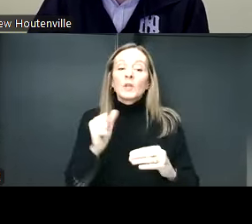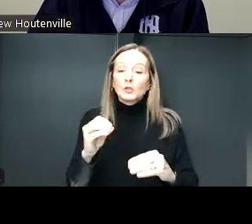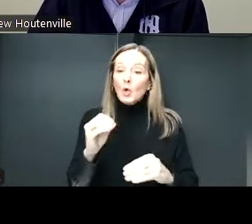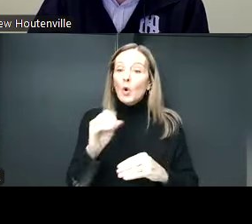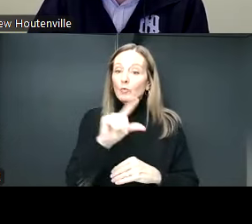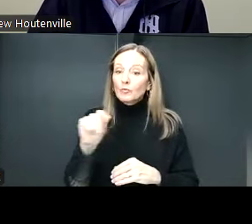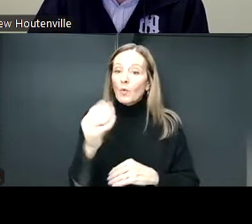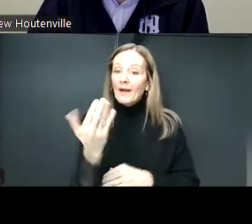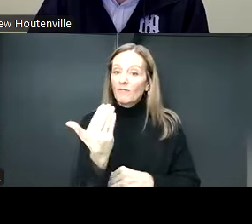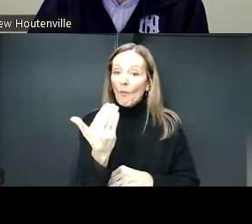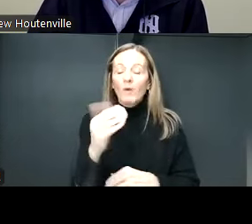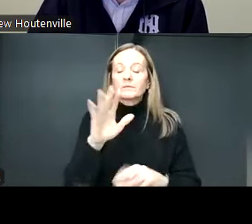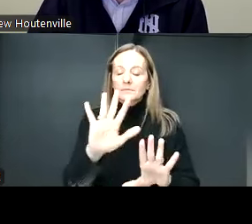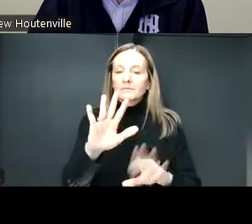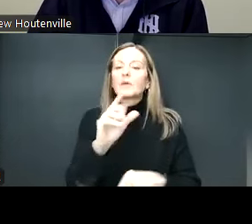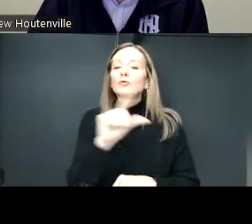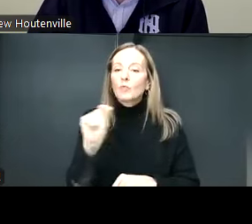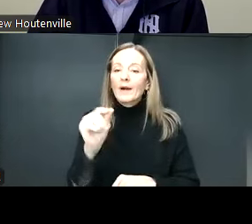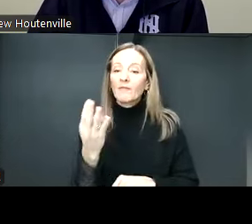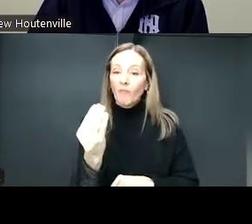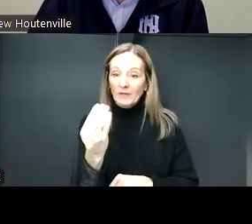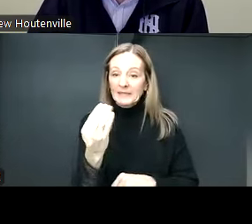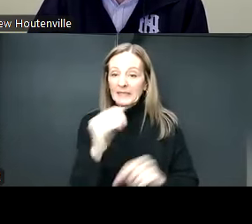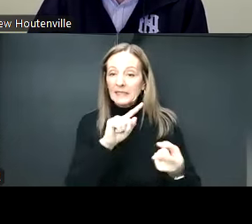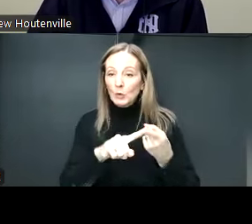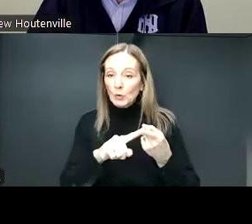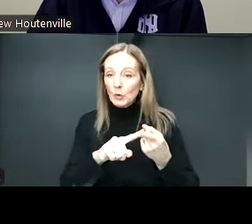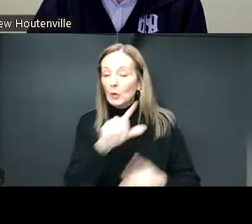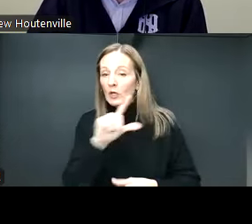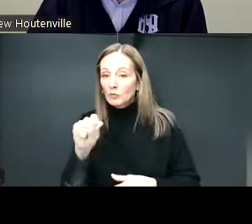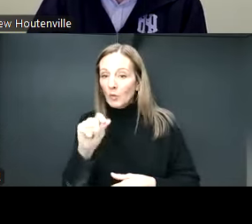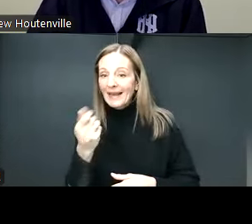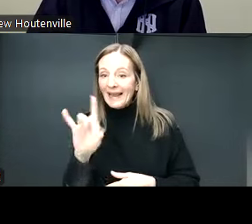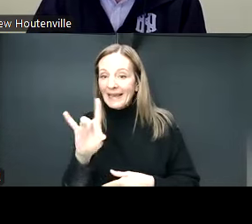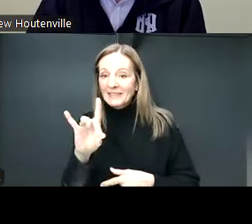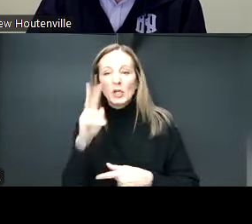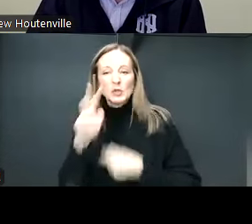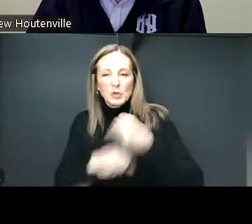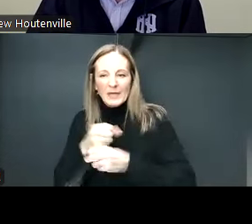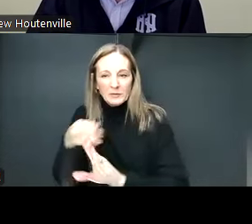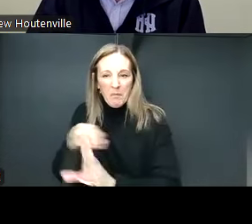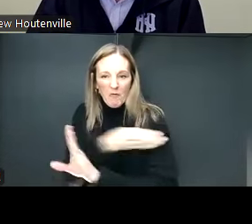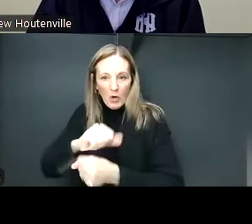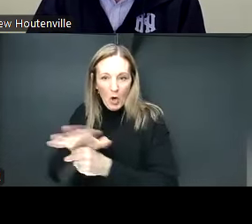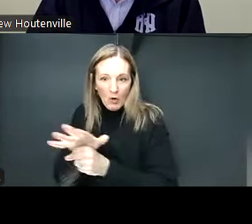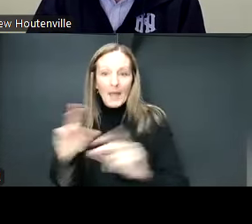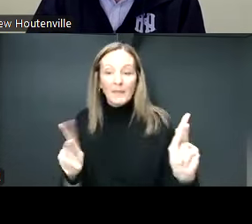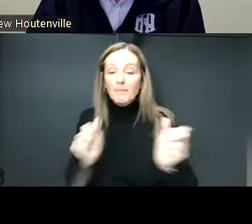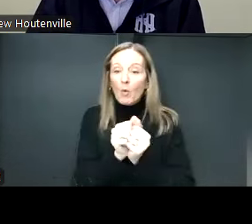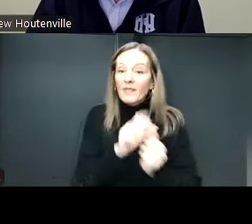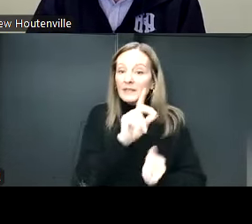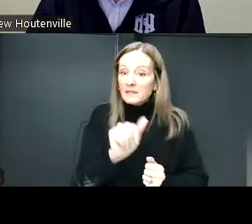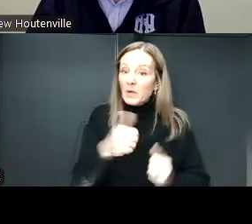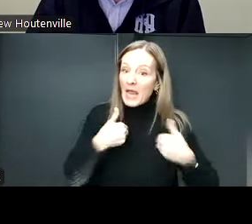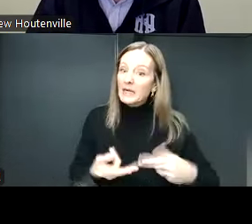and 2018, so about a year or so before COVID, 2 years before COVID, people with disabilities actually experienced an increase.